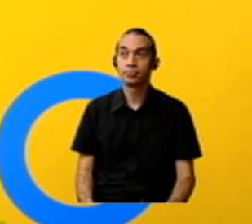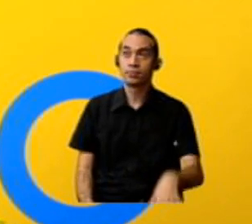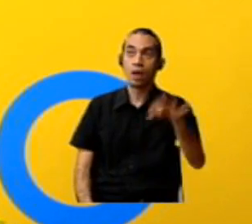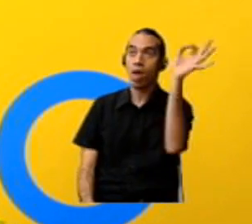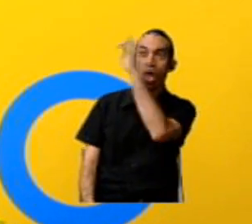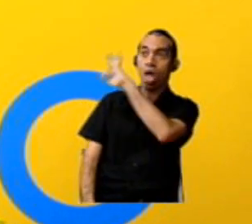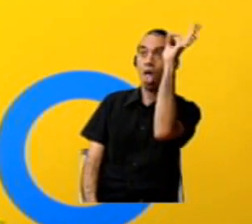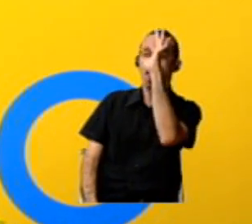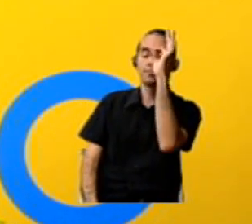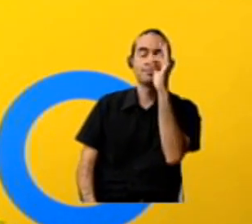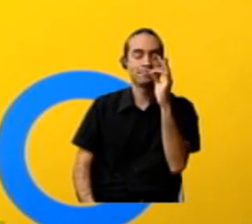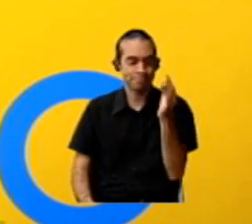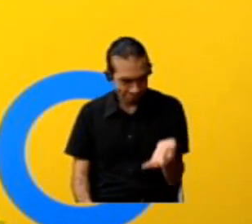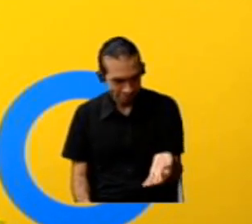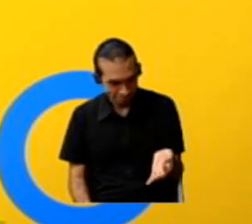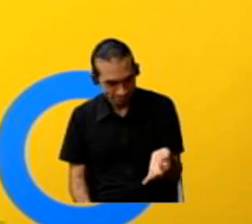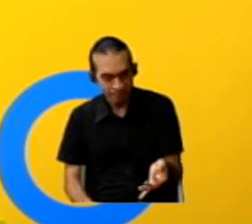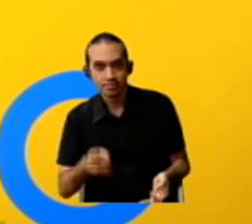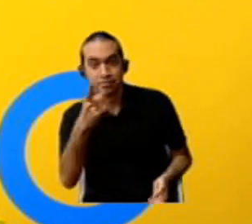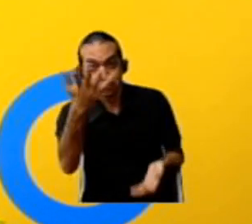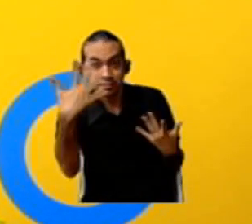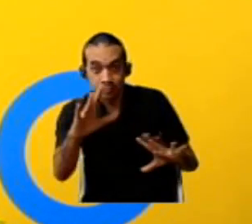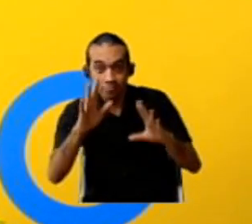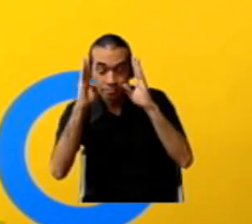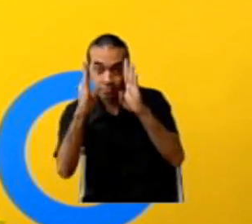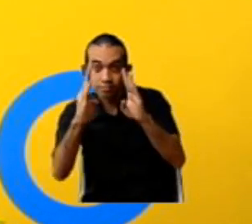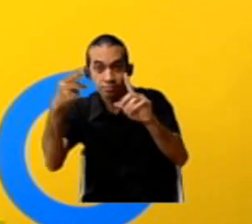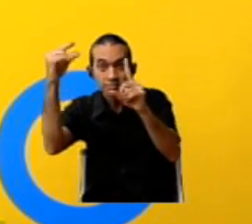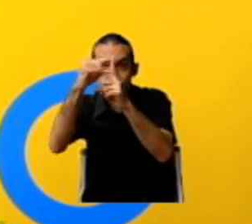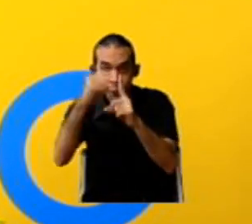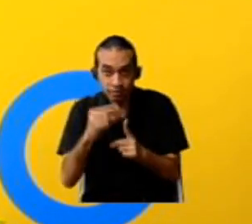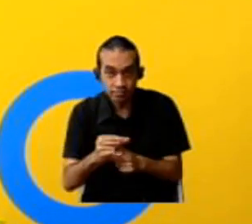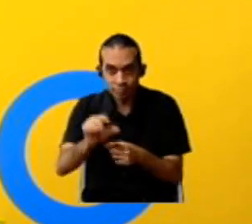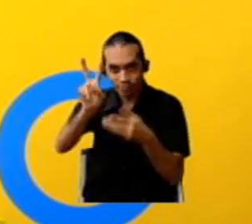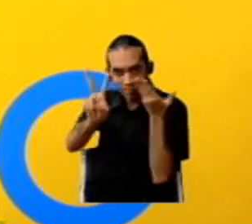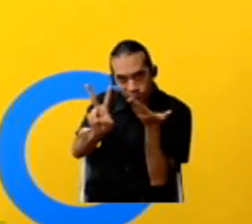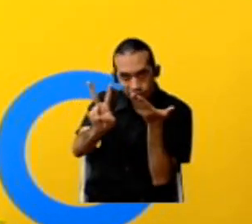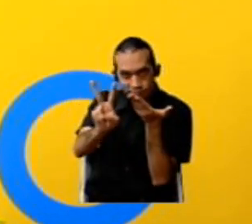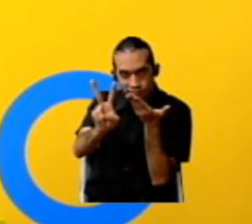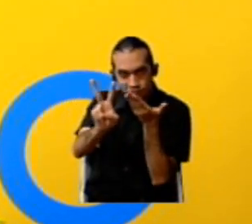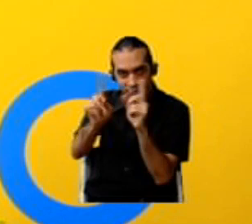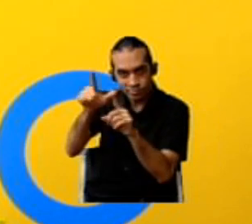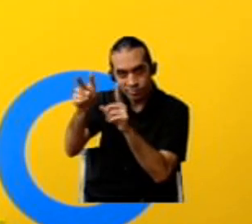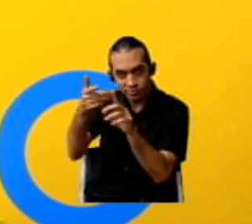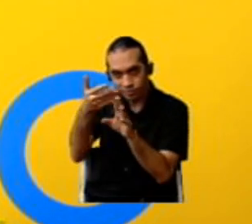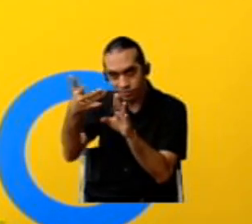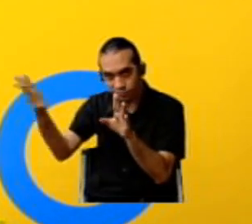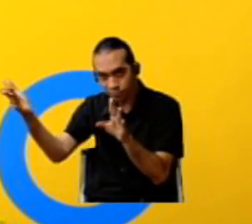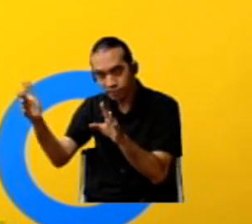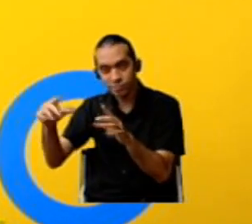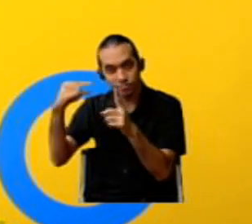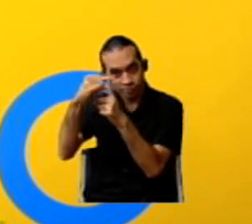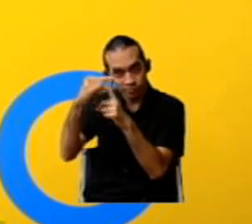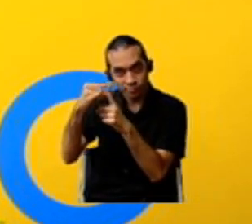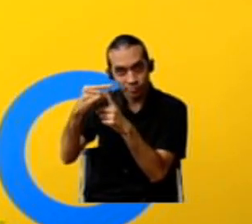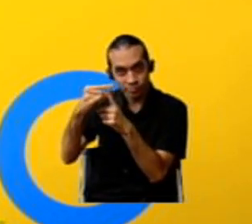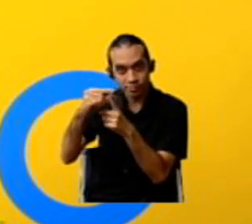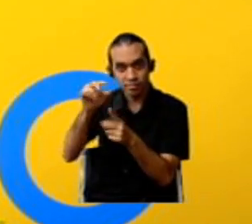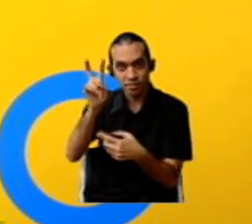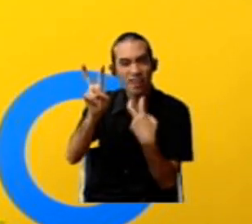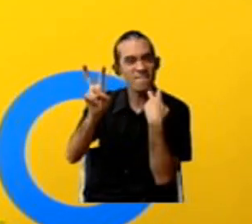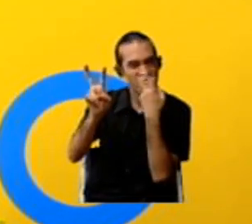No? Okay, did you pay attention to words that begin with letter and sound V and